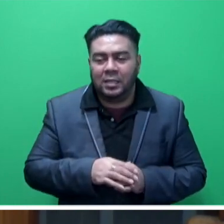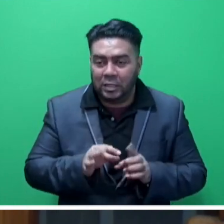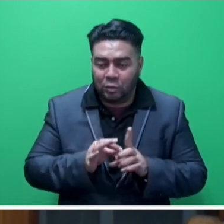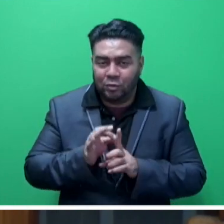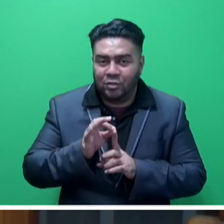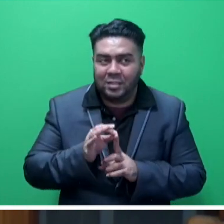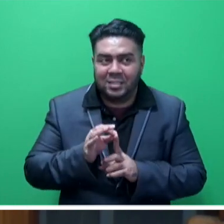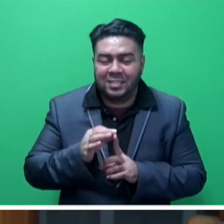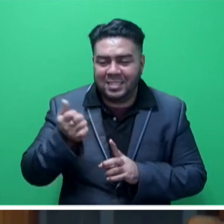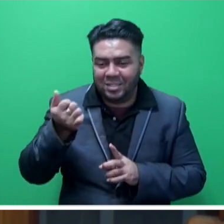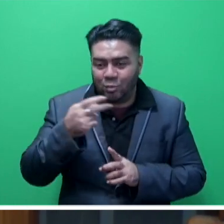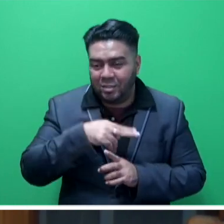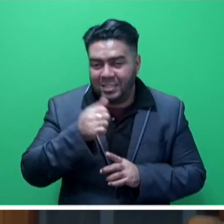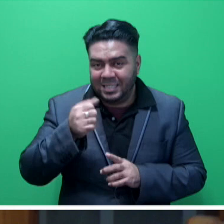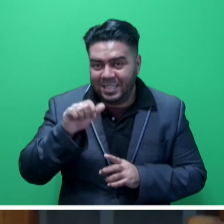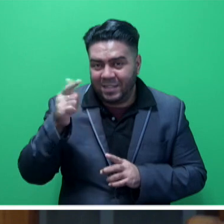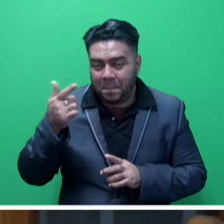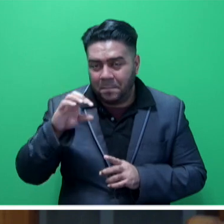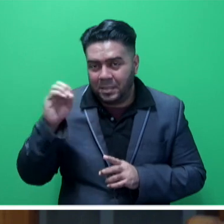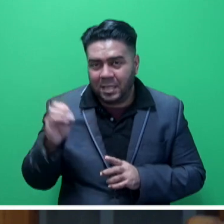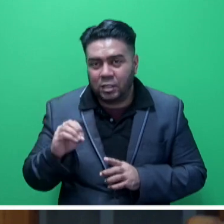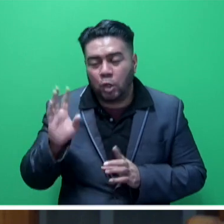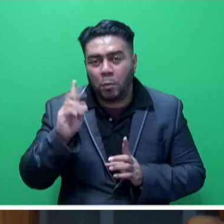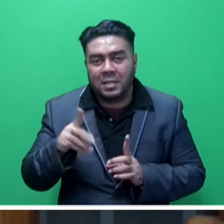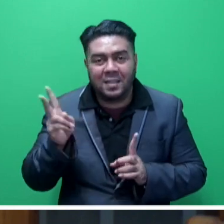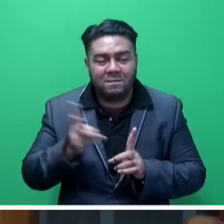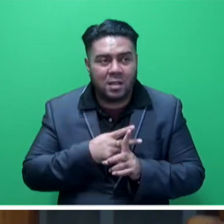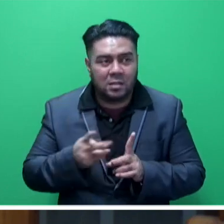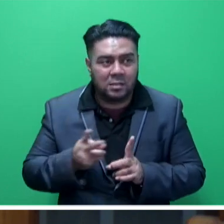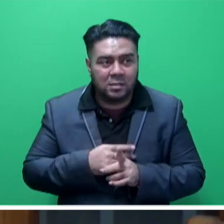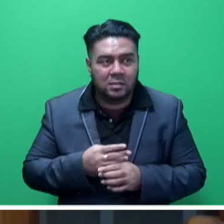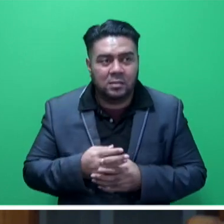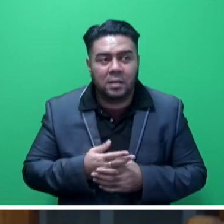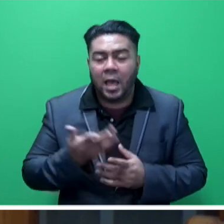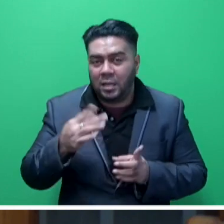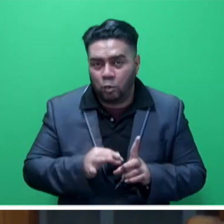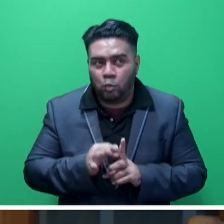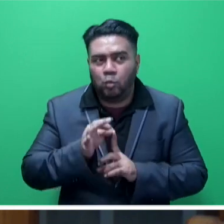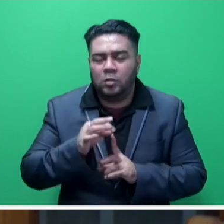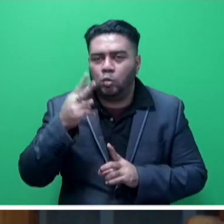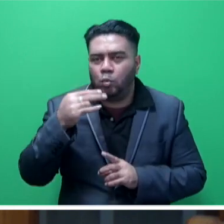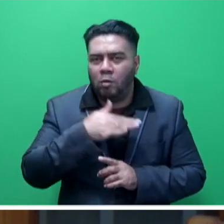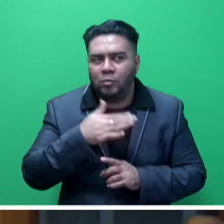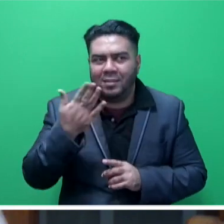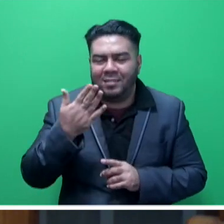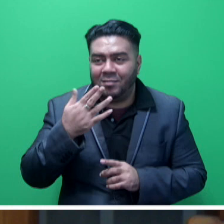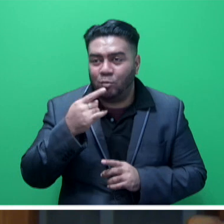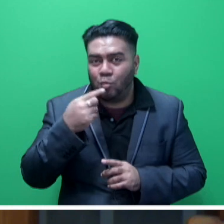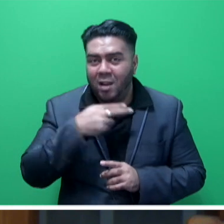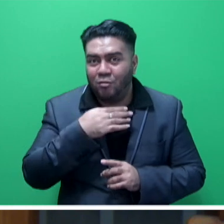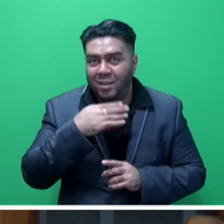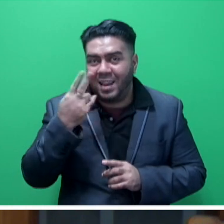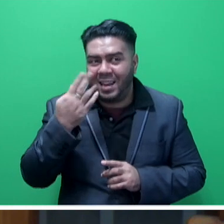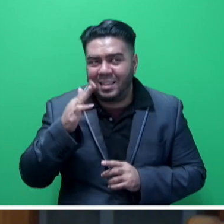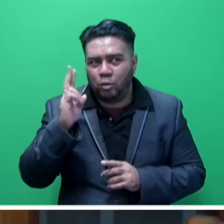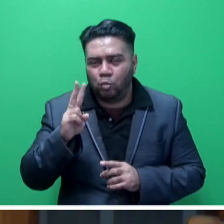in 267% domestic violence-related calls, and an increase of 292 calls from survivors.